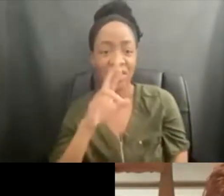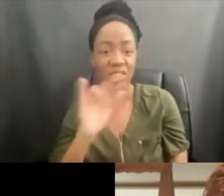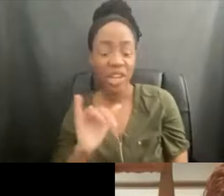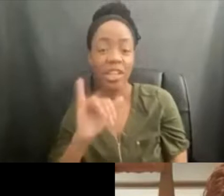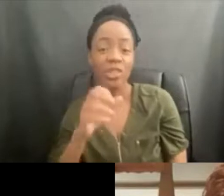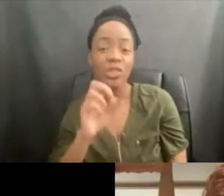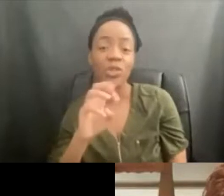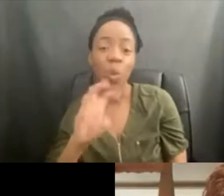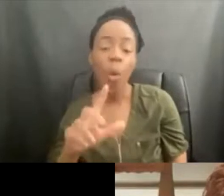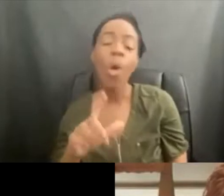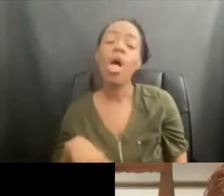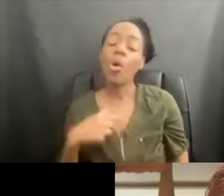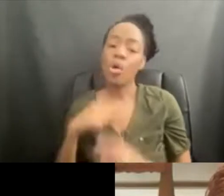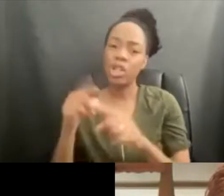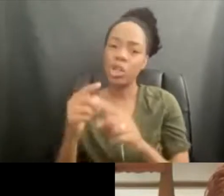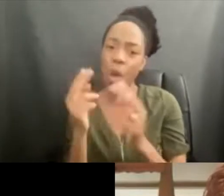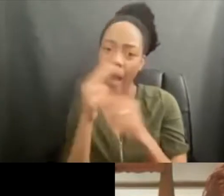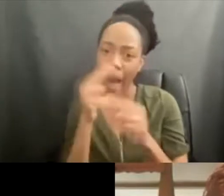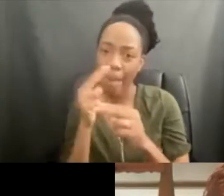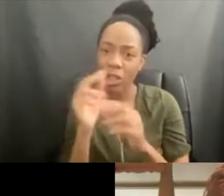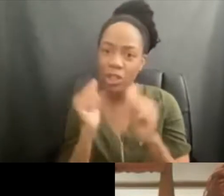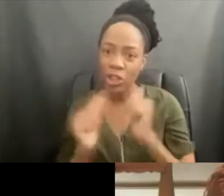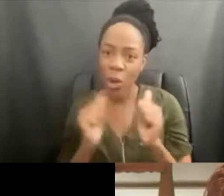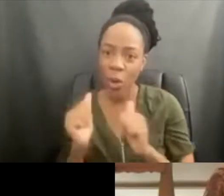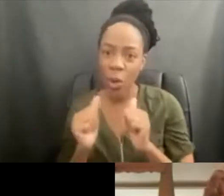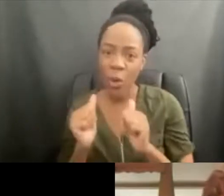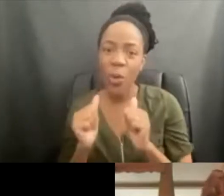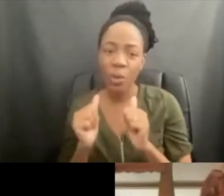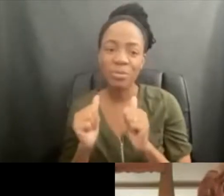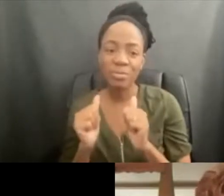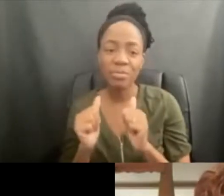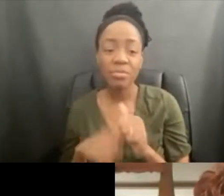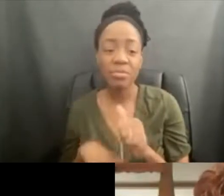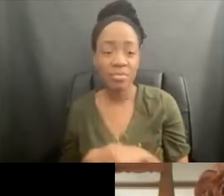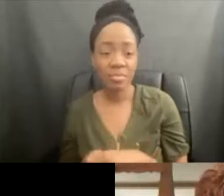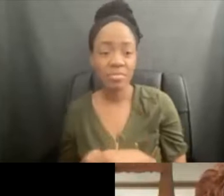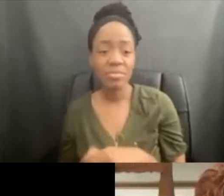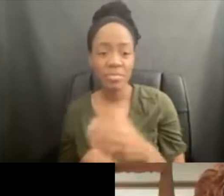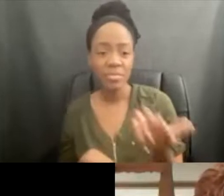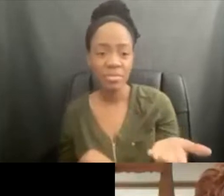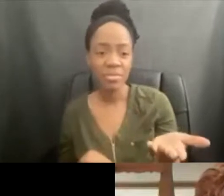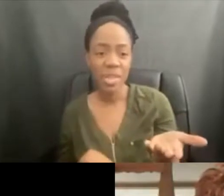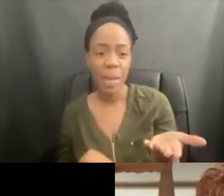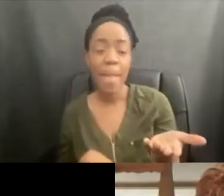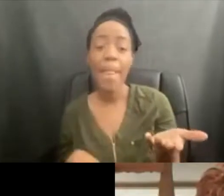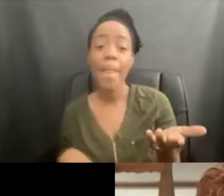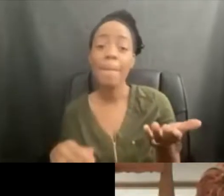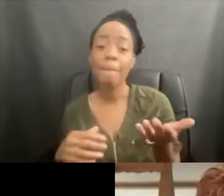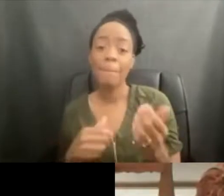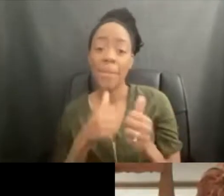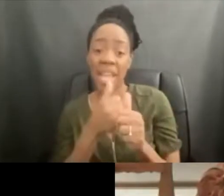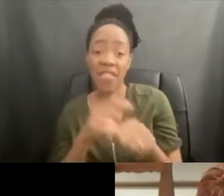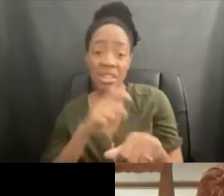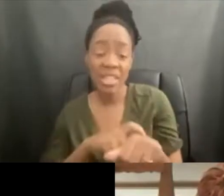introduced me to you, and it was just, again, every time... somebody's in your presence, you just feel again safe